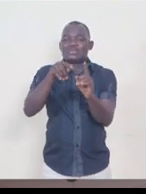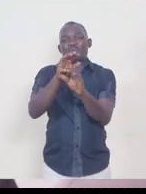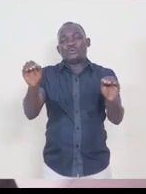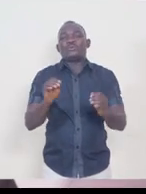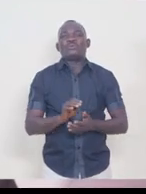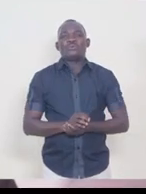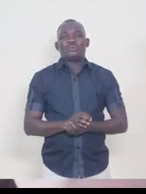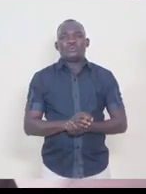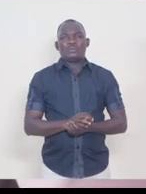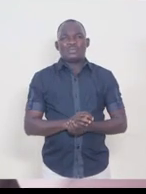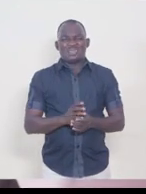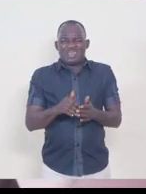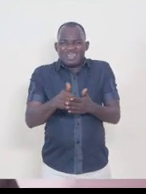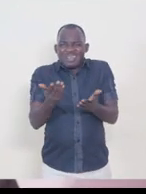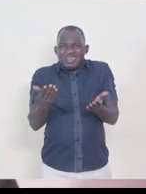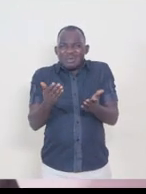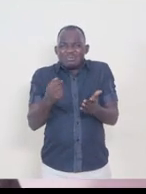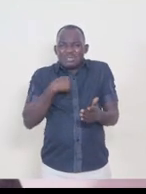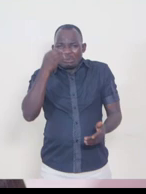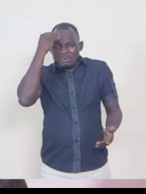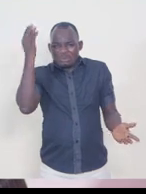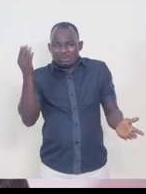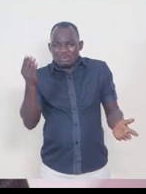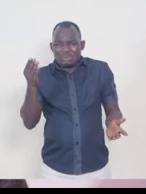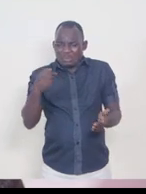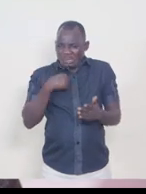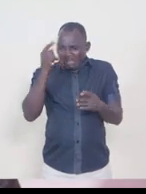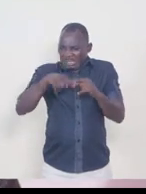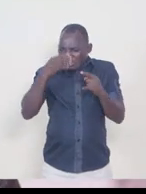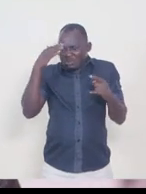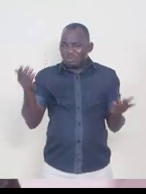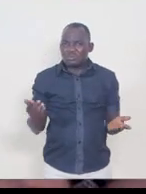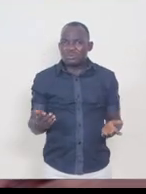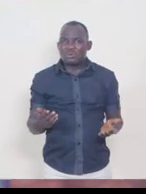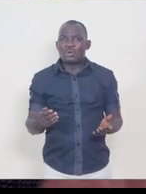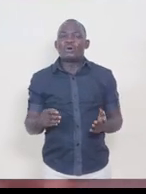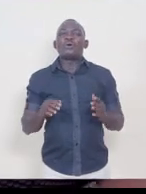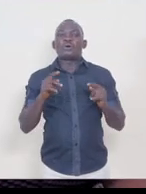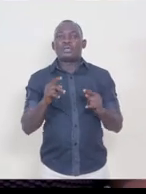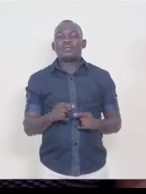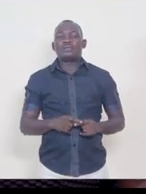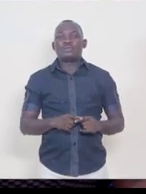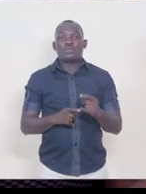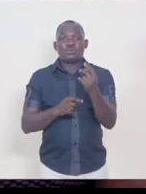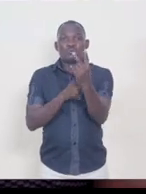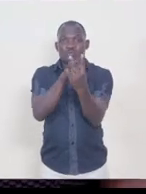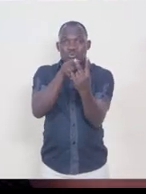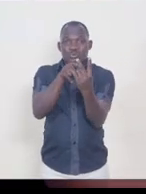anything. How do I know you didn't forge all these things? For two